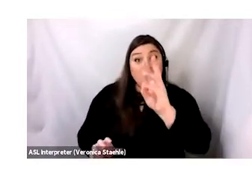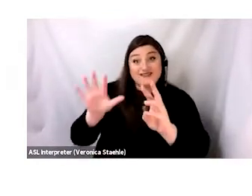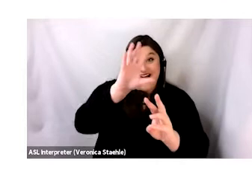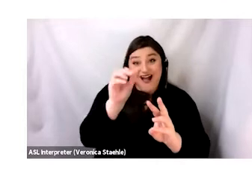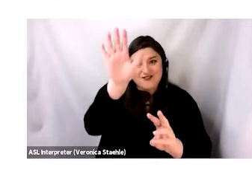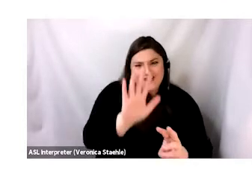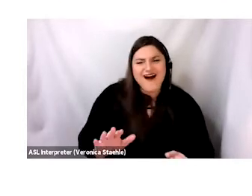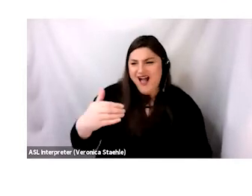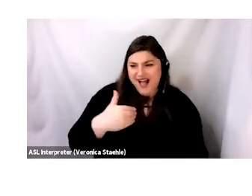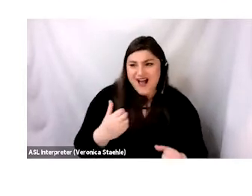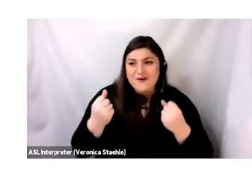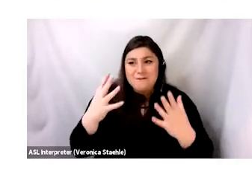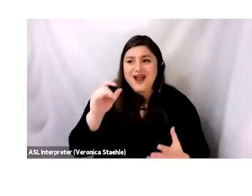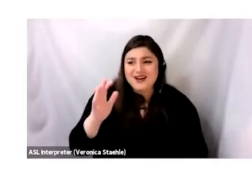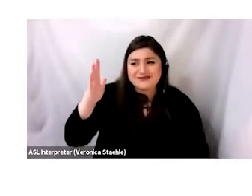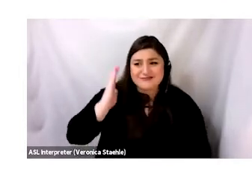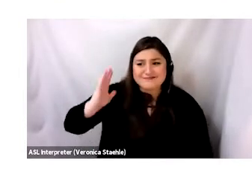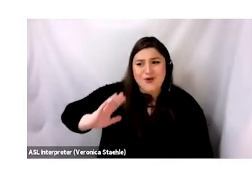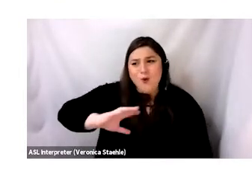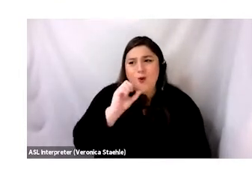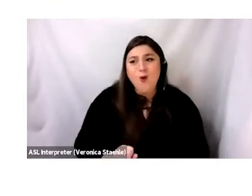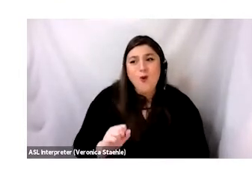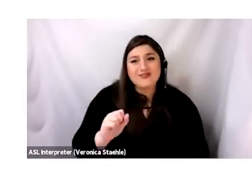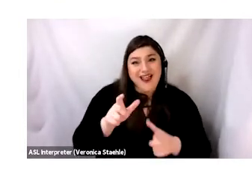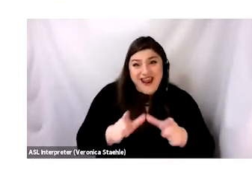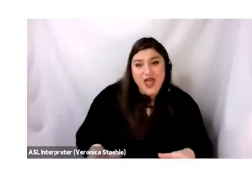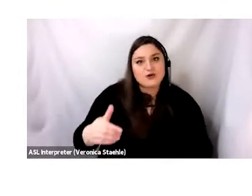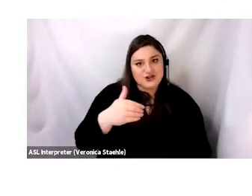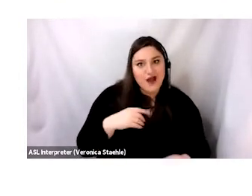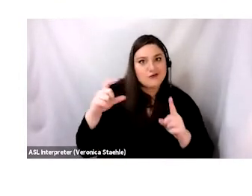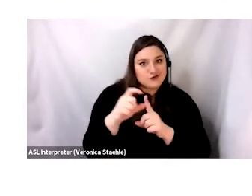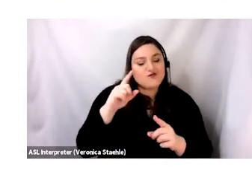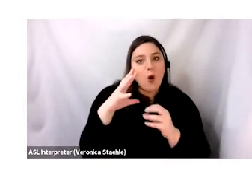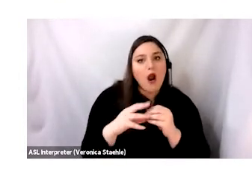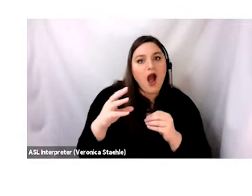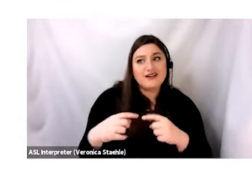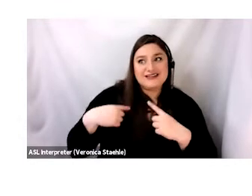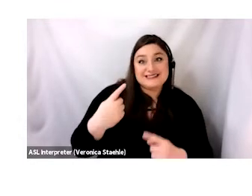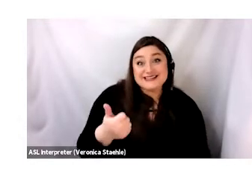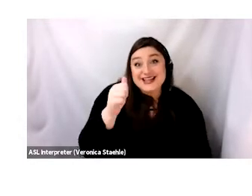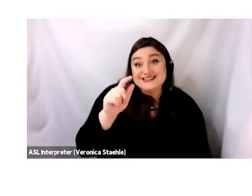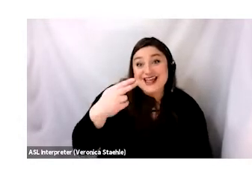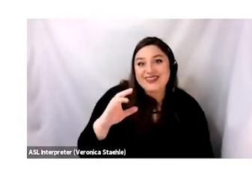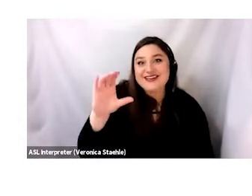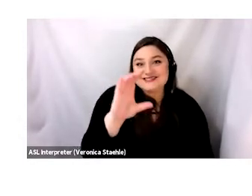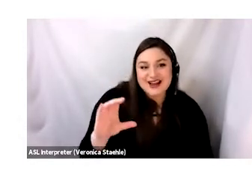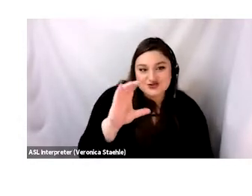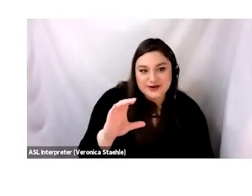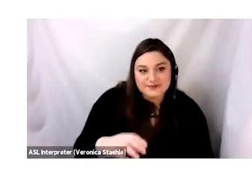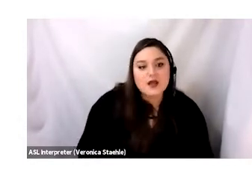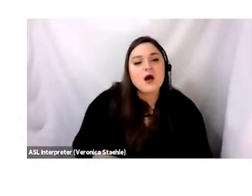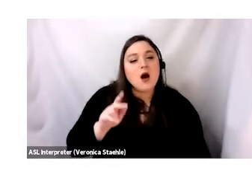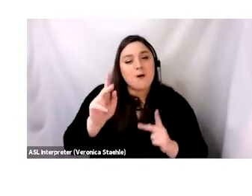cotton as early as the 10th century. And so what we think is that most likely cotton was brought to North Africa through